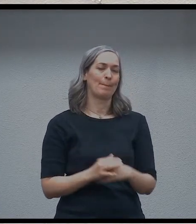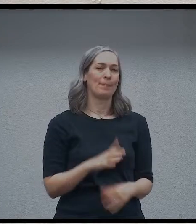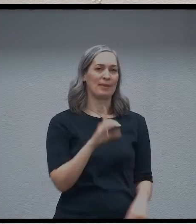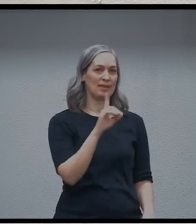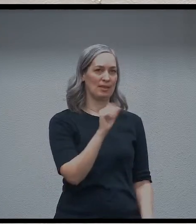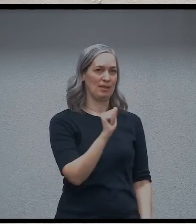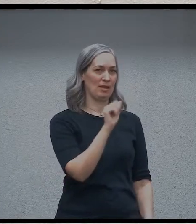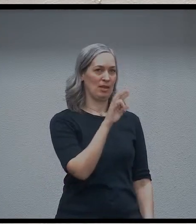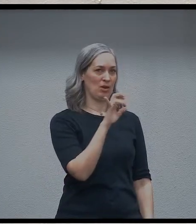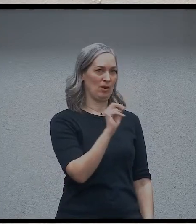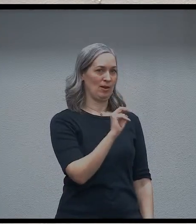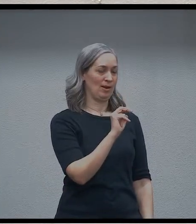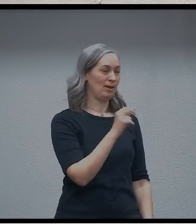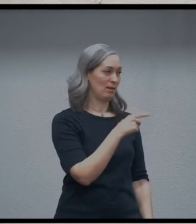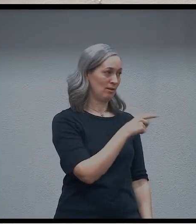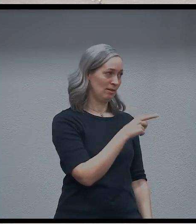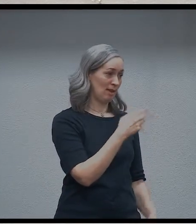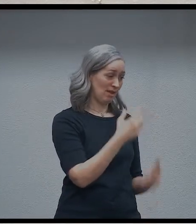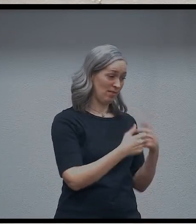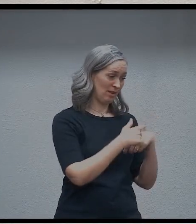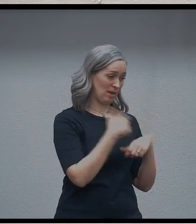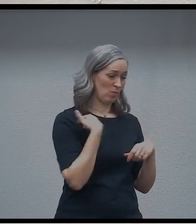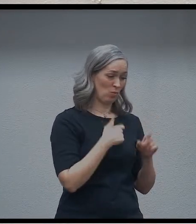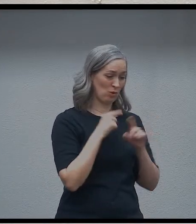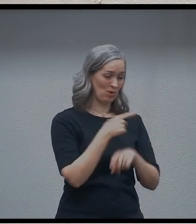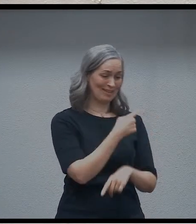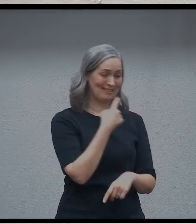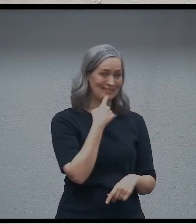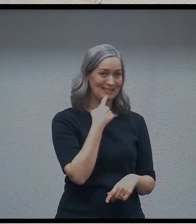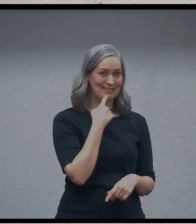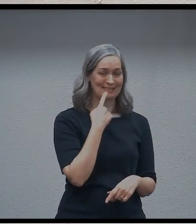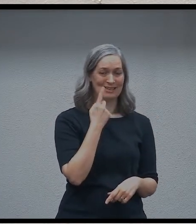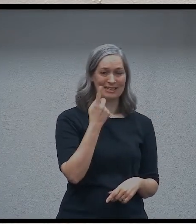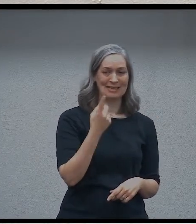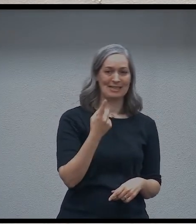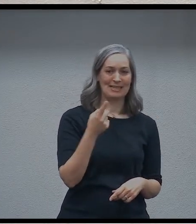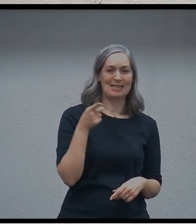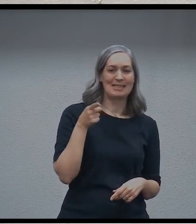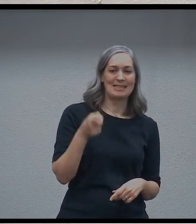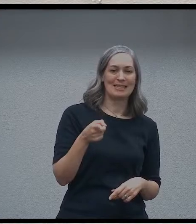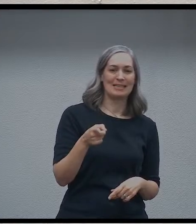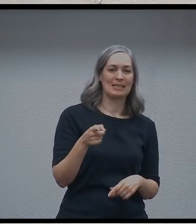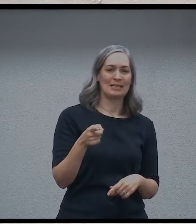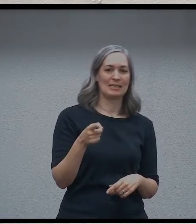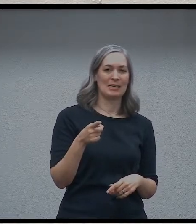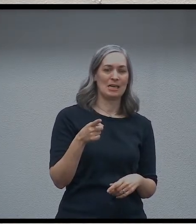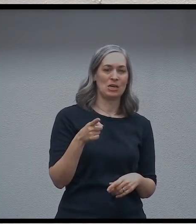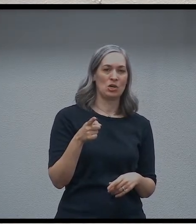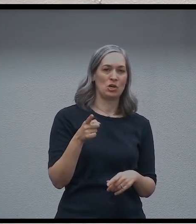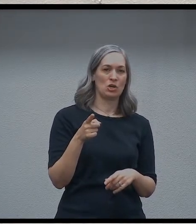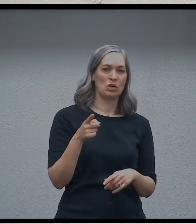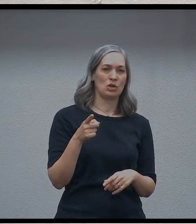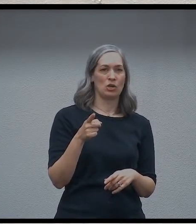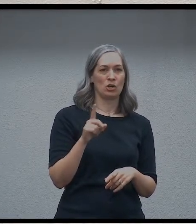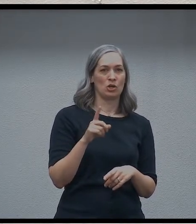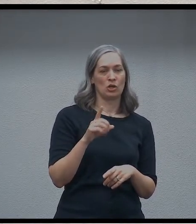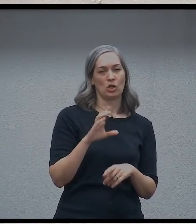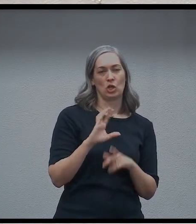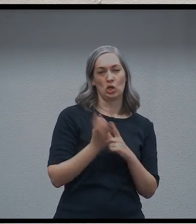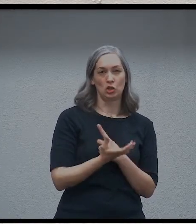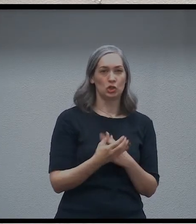Darren points out to me when we go down there that this is a society, this is a group of kids,